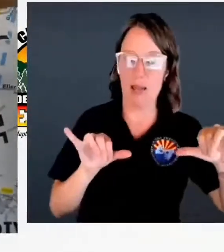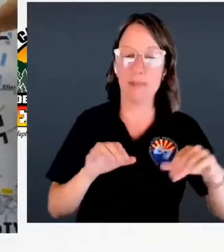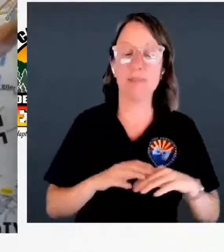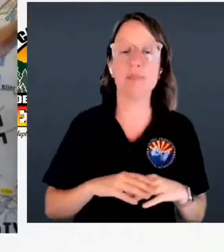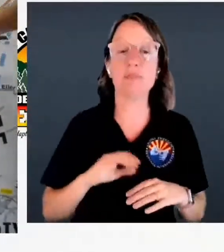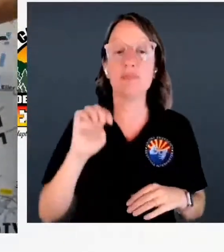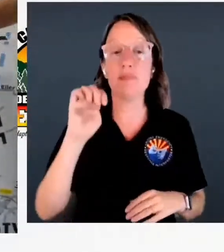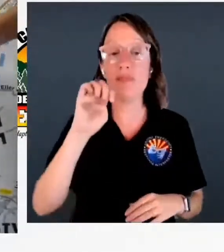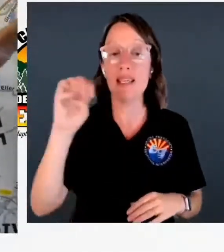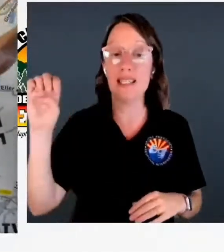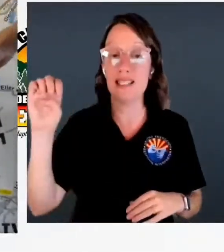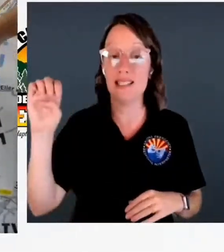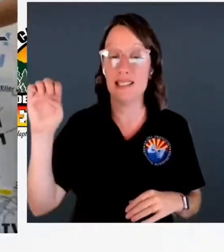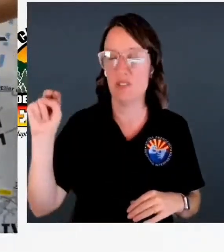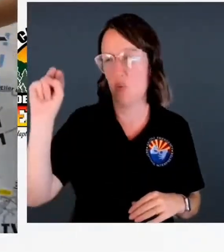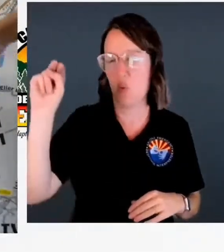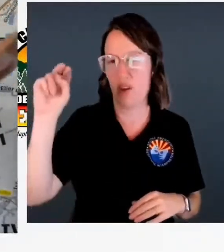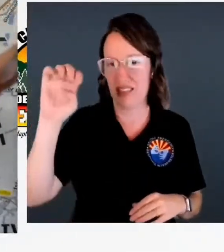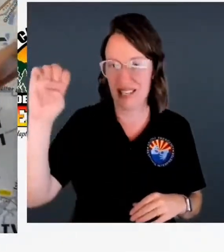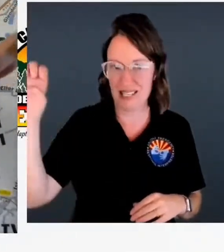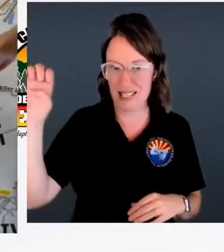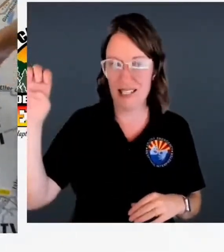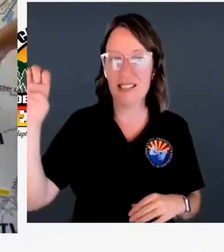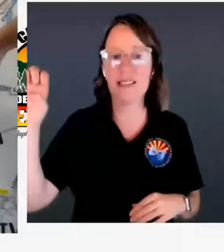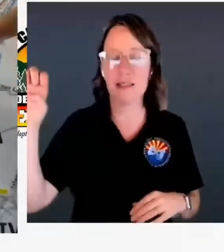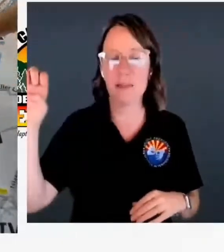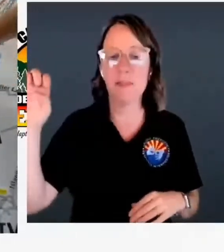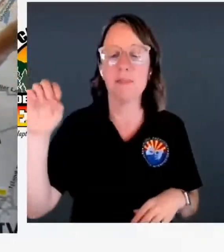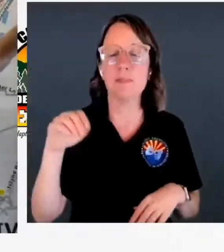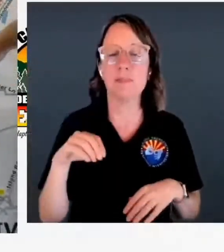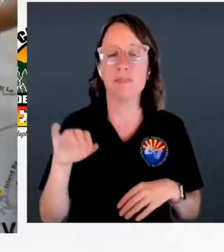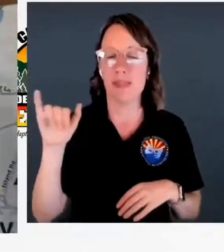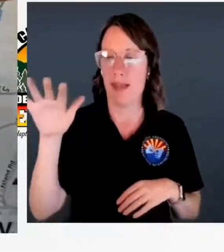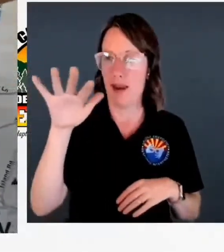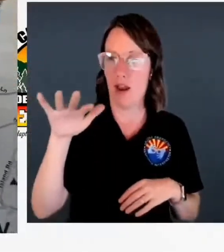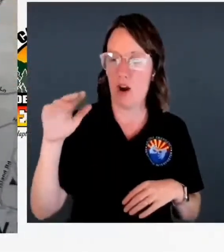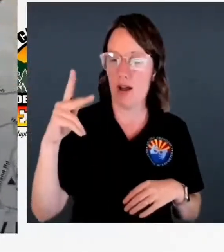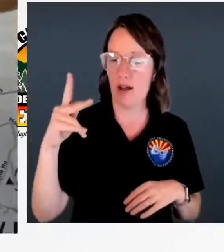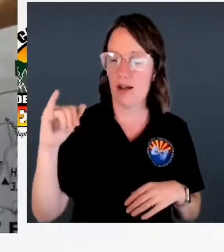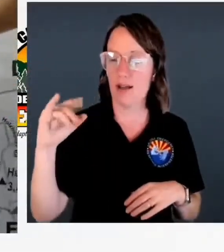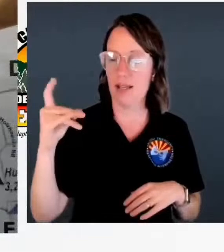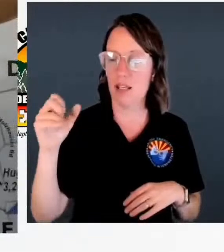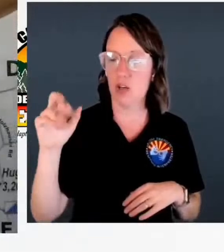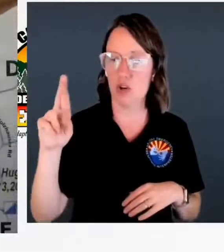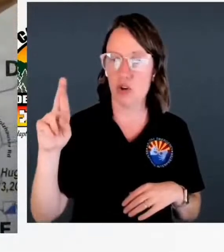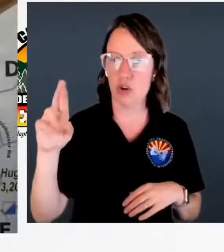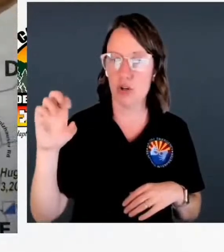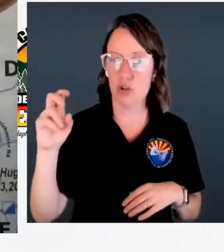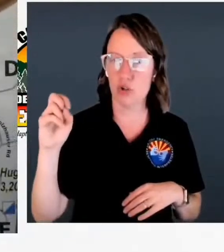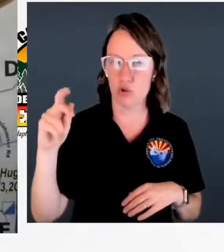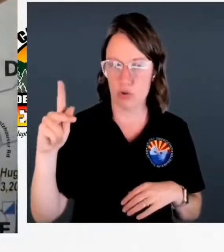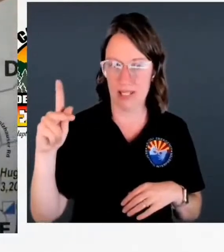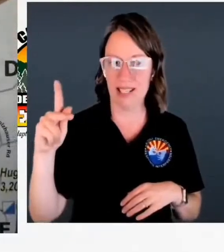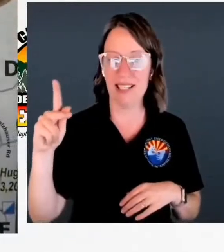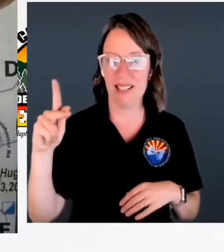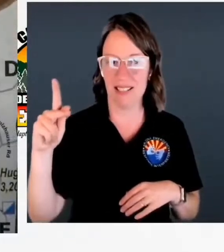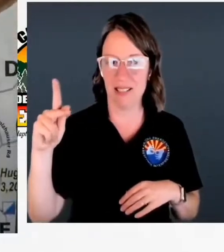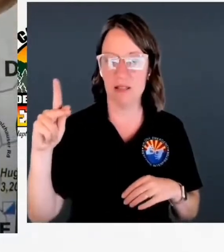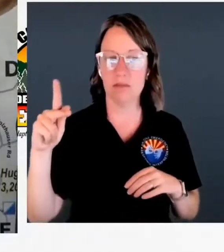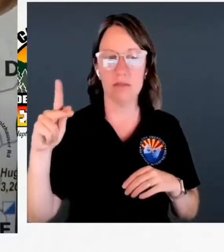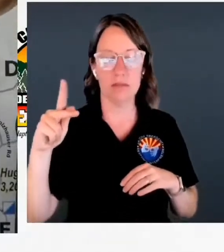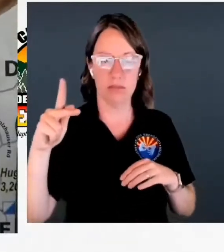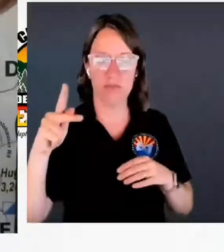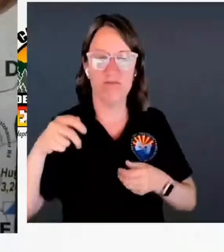up here north or south of Kidder Creek and north of Kidder Creek. We were able to go direct with direct